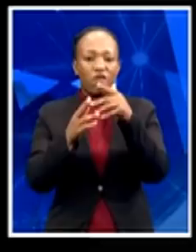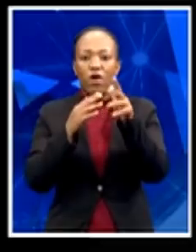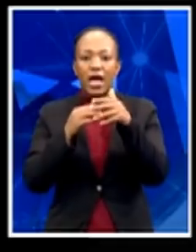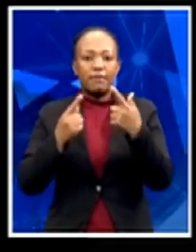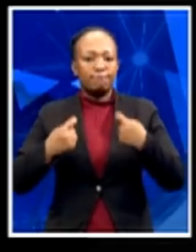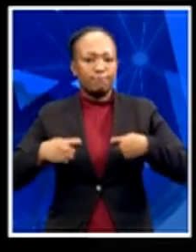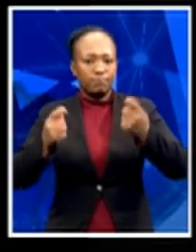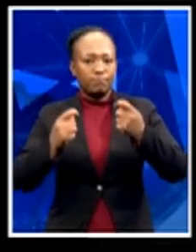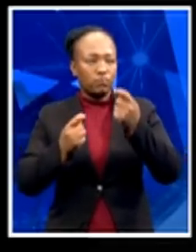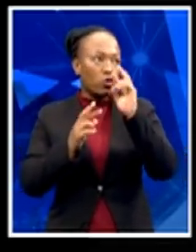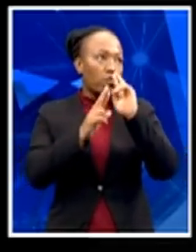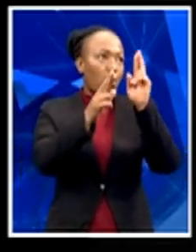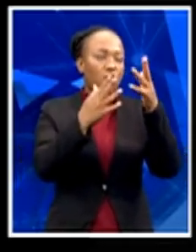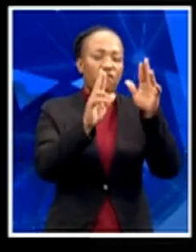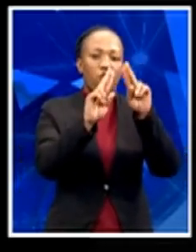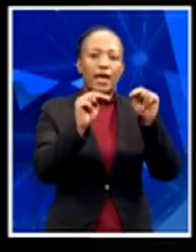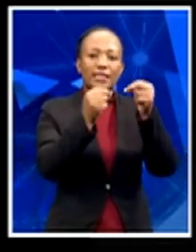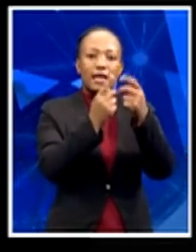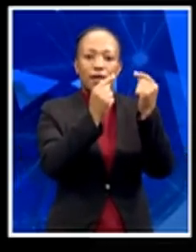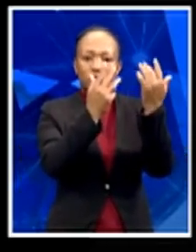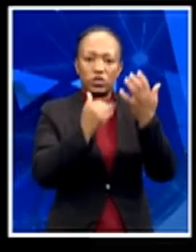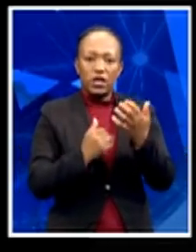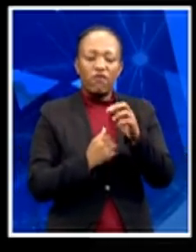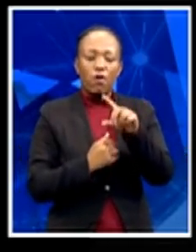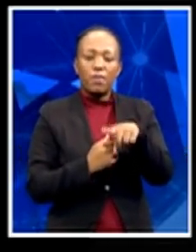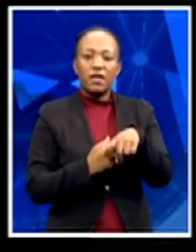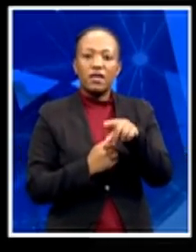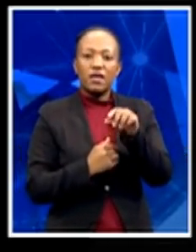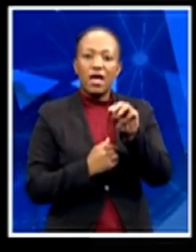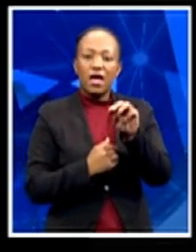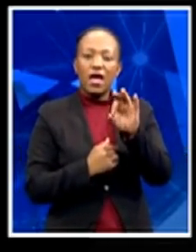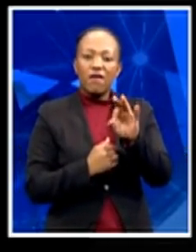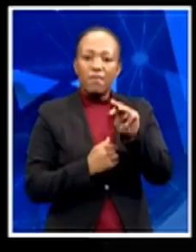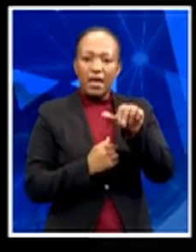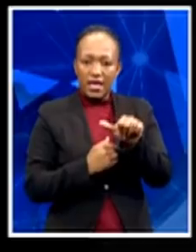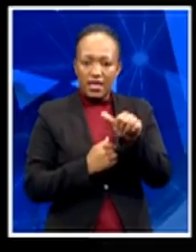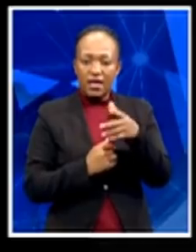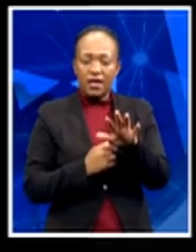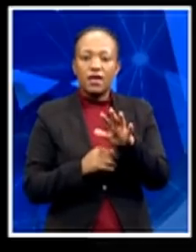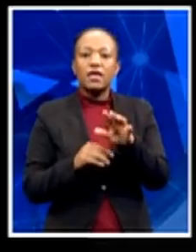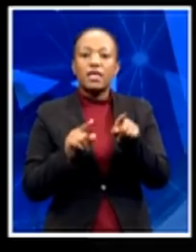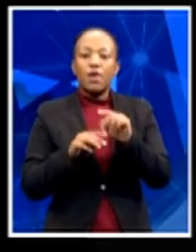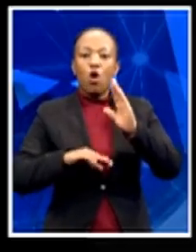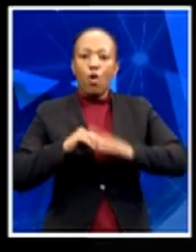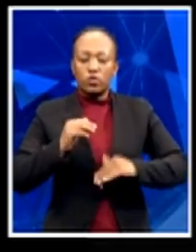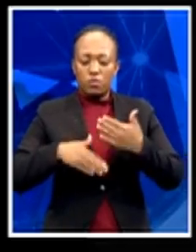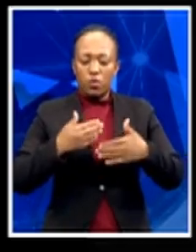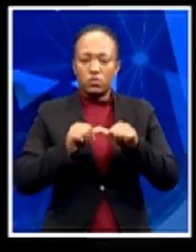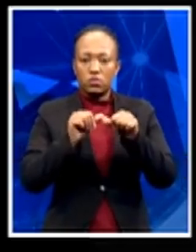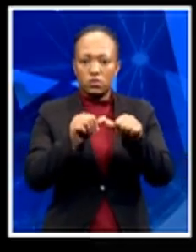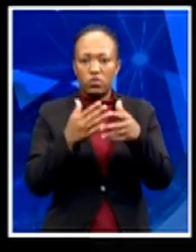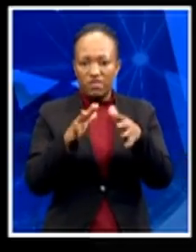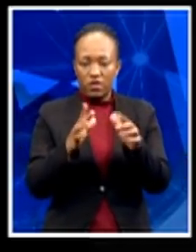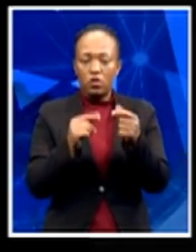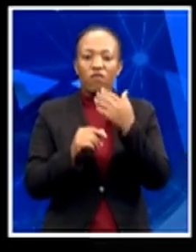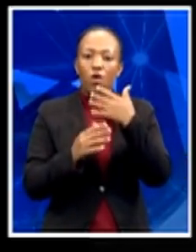PFMA. And I must mention that we have commenced with consequence management process in relation to wrongdoing by officials identified in the